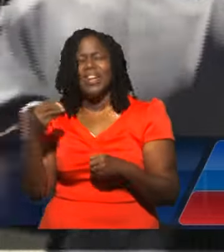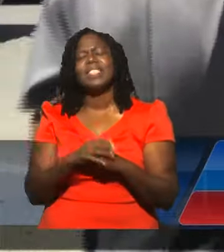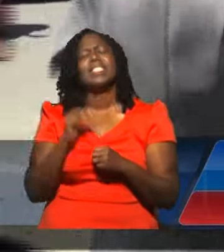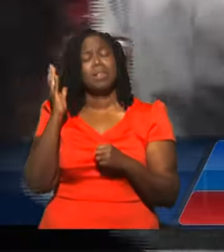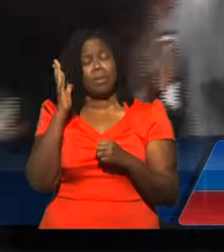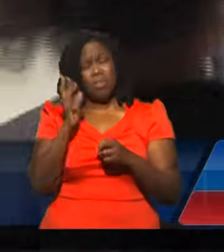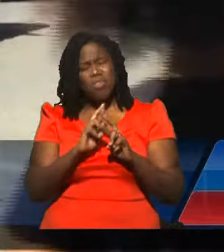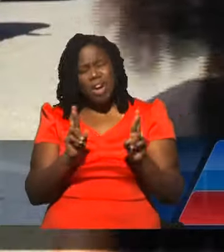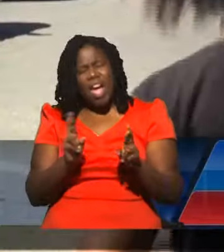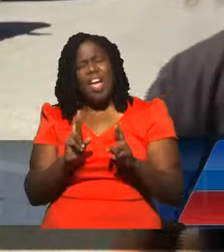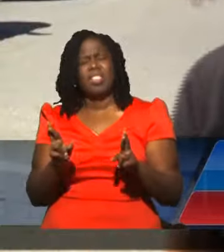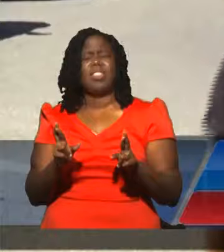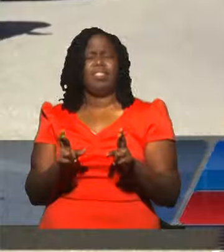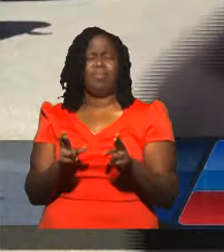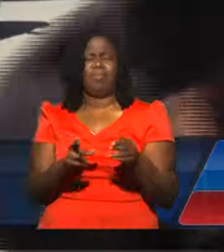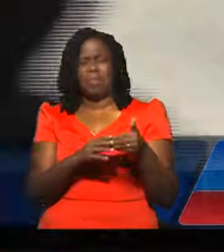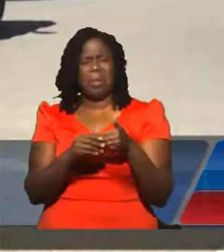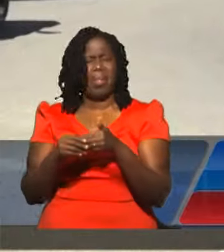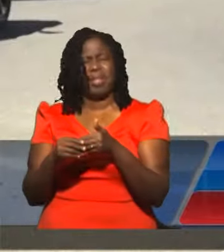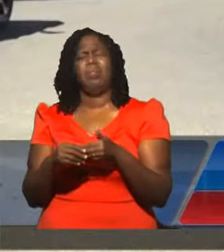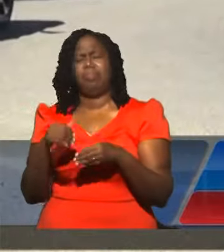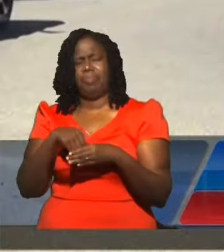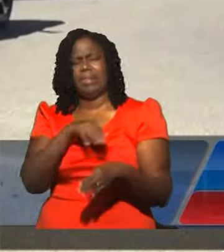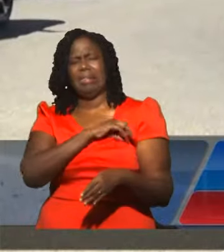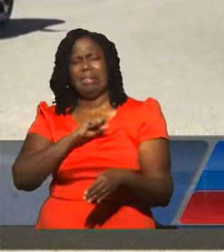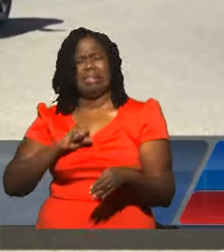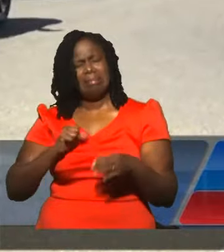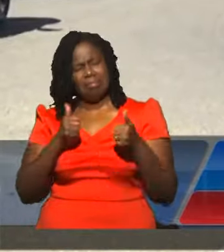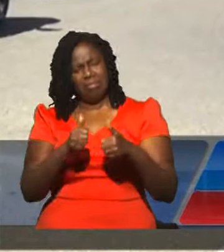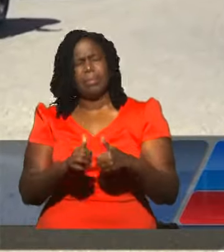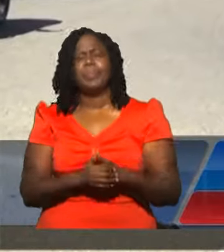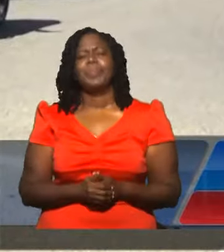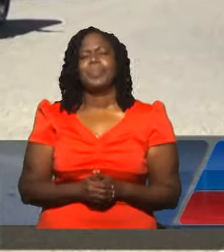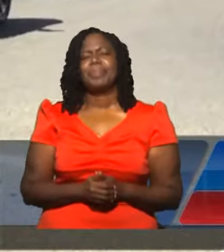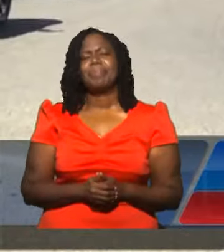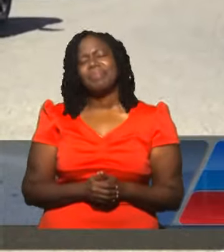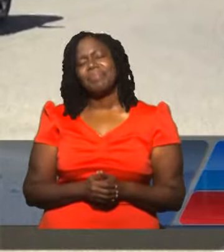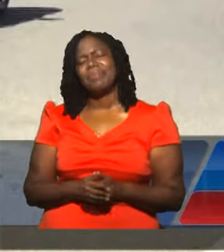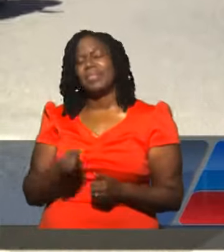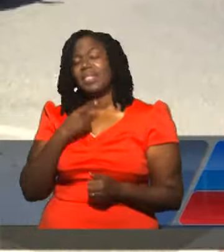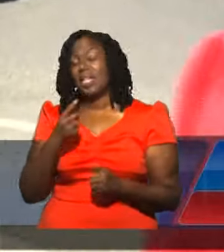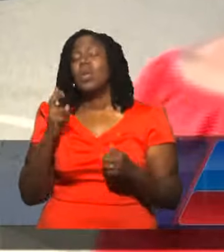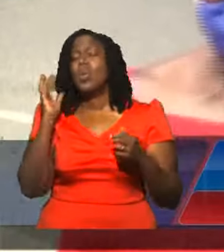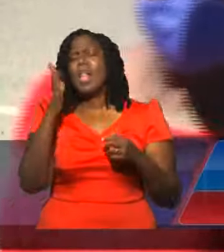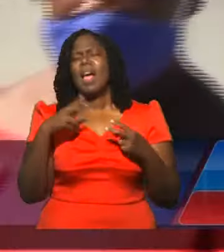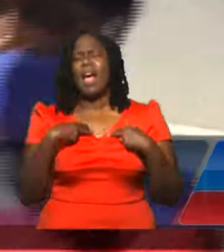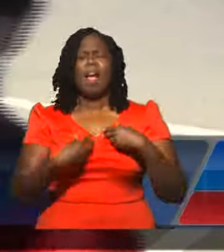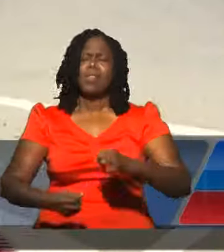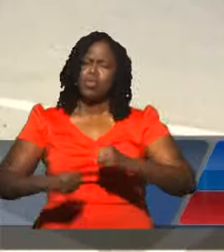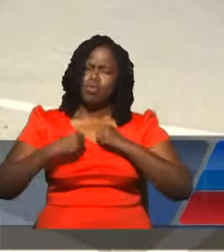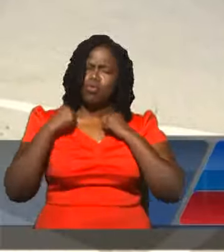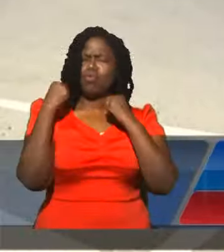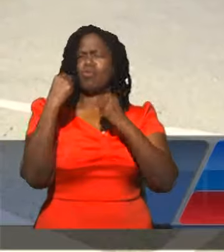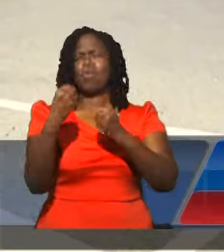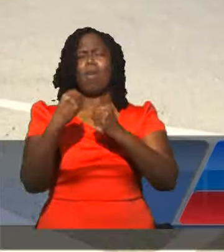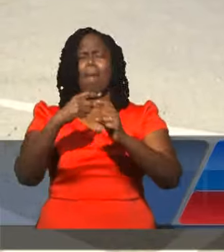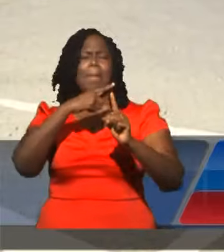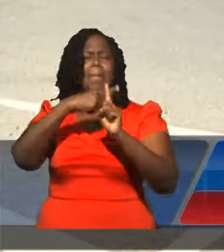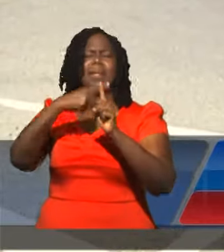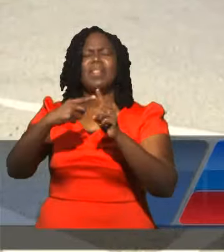release on Thursday, the THA minority said Mr. Dennis's voice will be a strong and positive one for Tobago and the